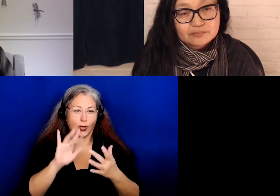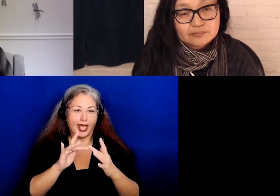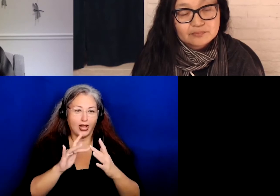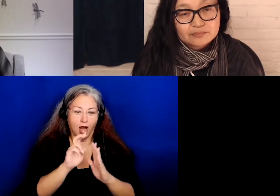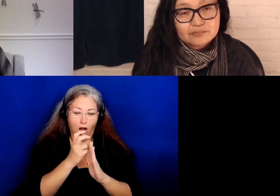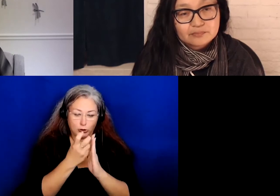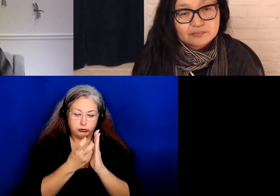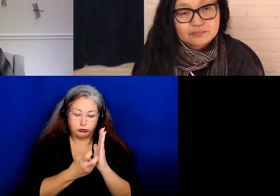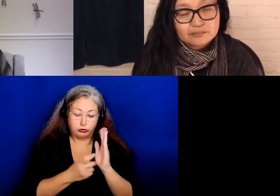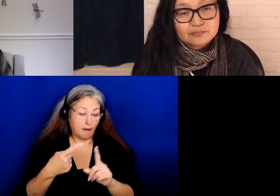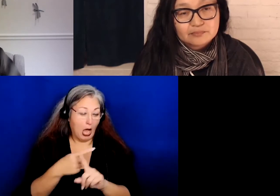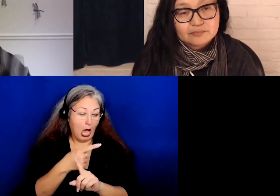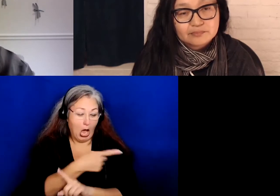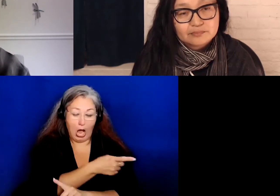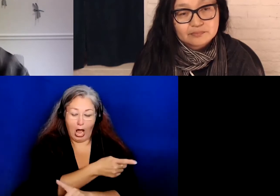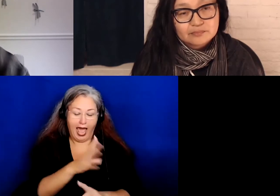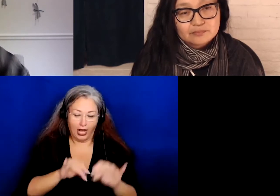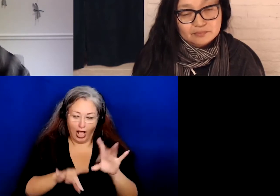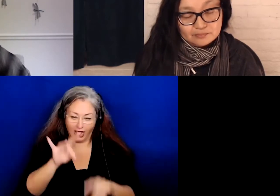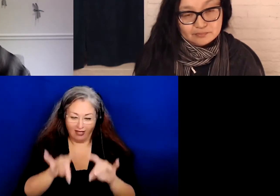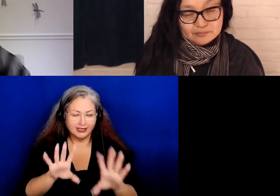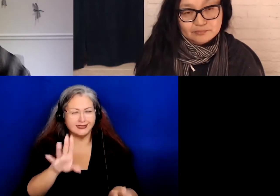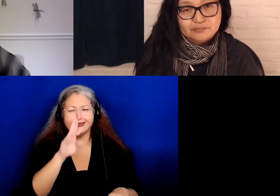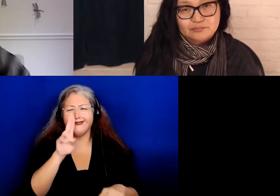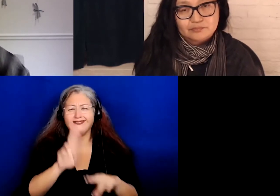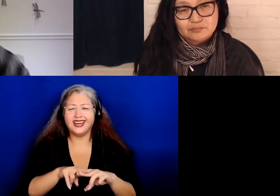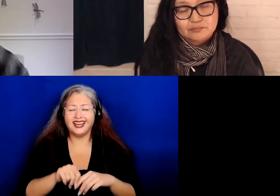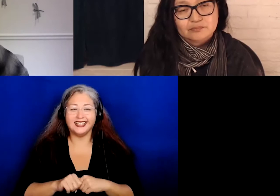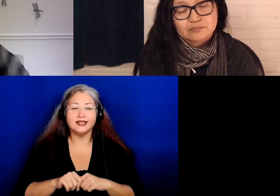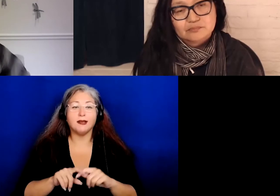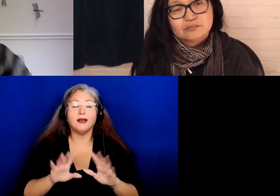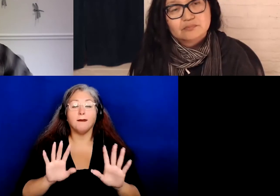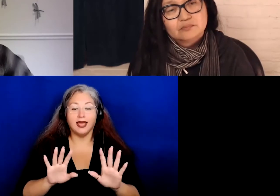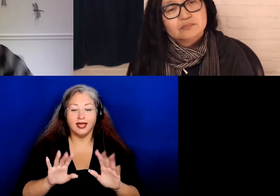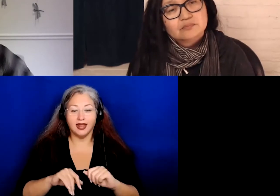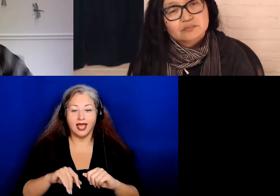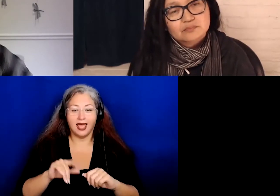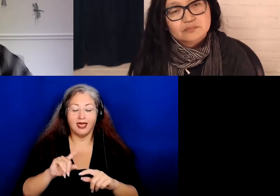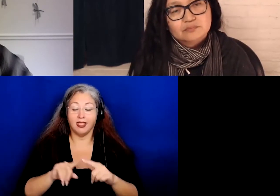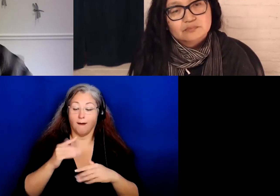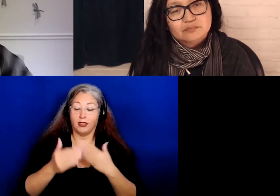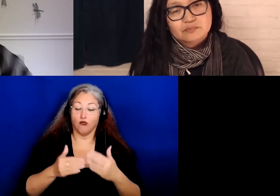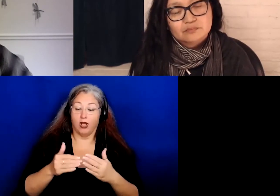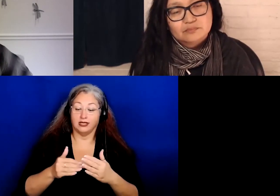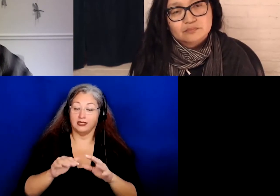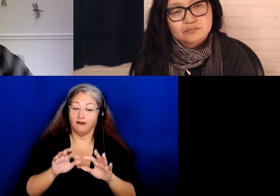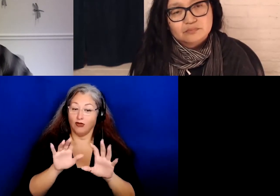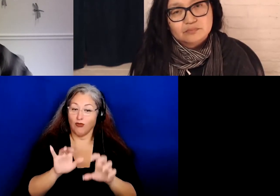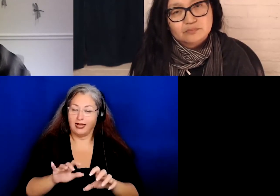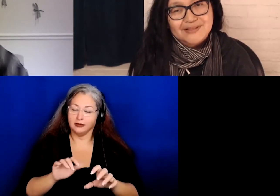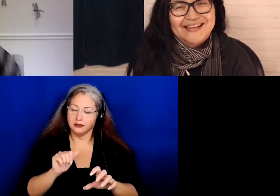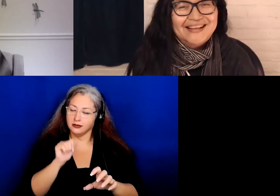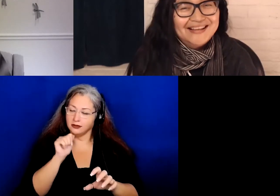and discovering things in real time. It's really fun. But then the process of writing isn't always great,